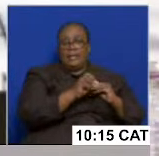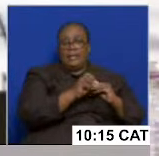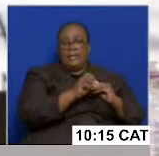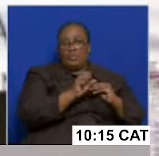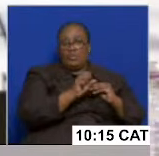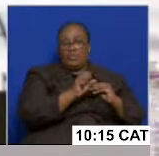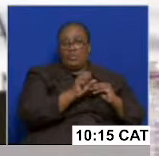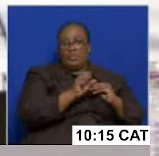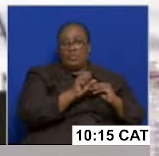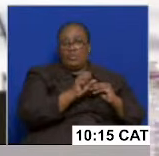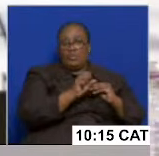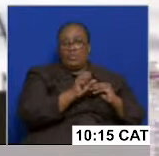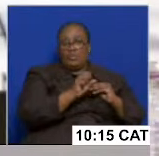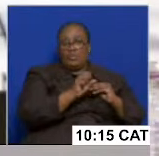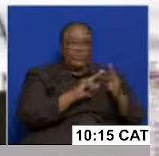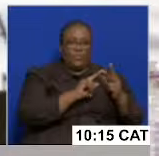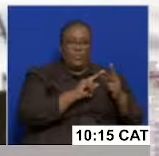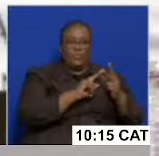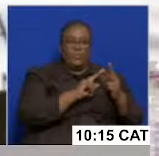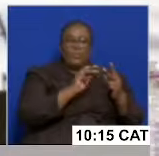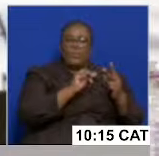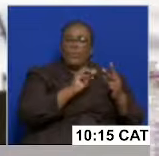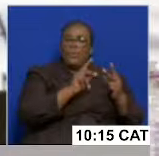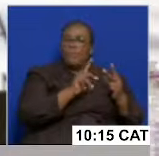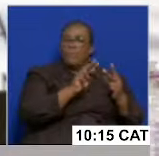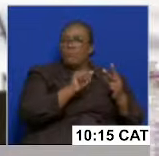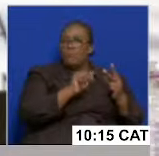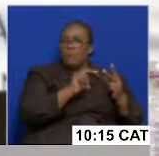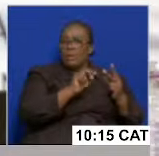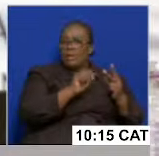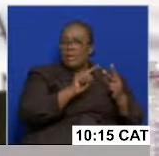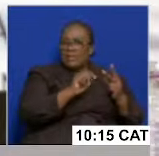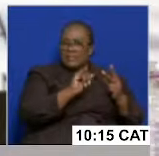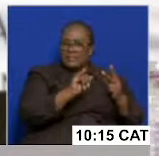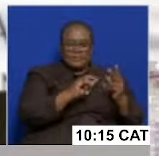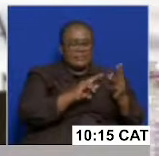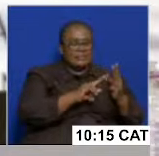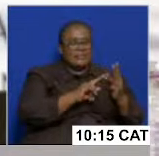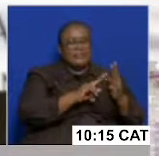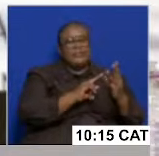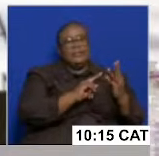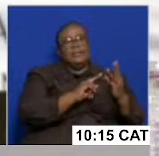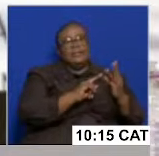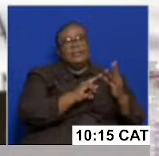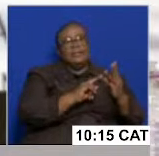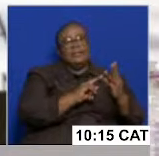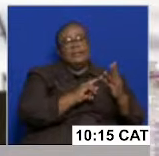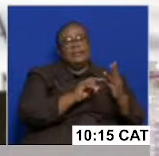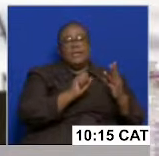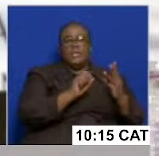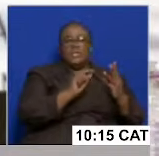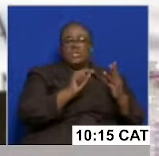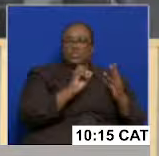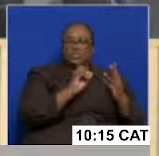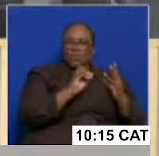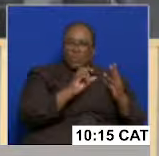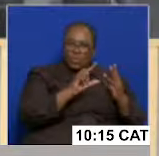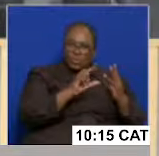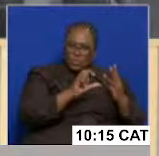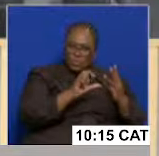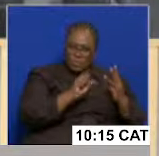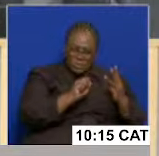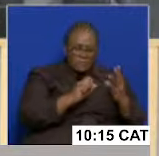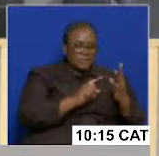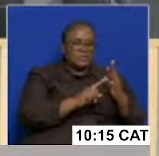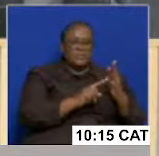well as Officers Stolz, McKenzie, and Mr. van der Walt. Correct? Yes. So just to make sure,